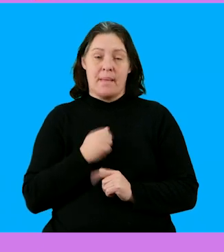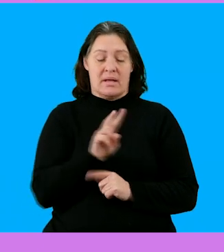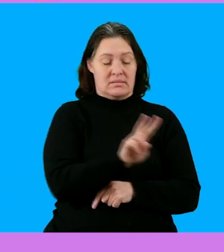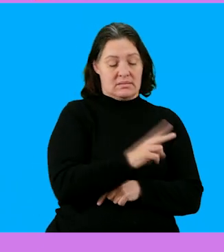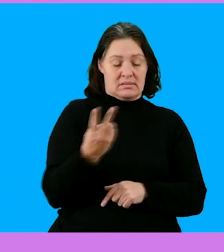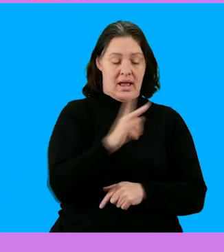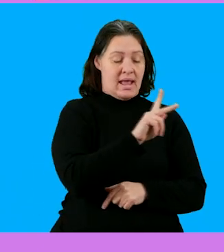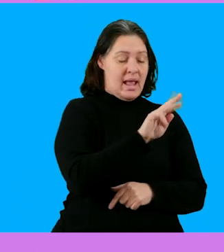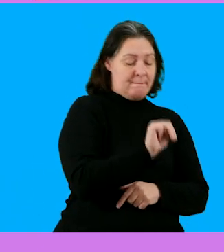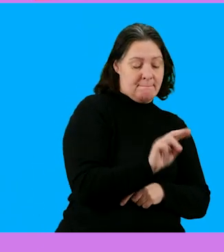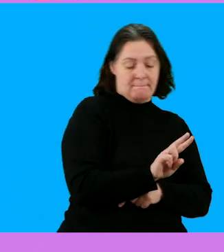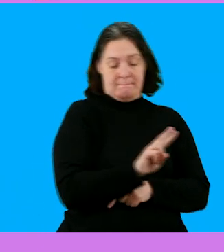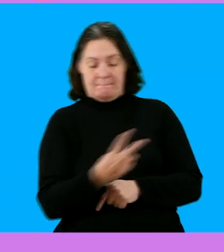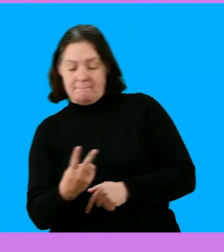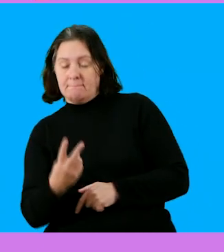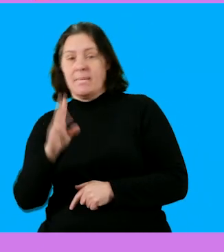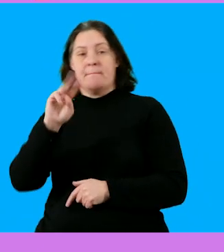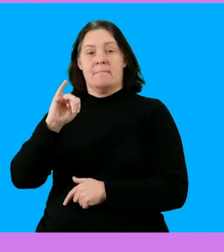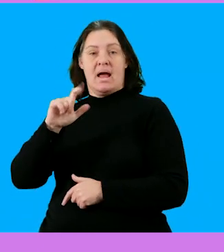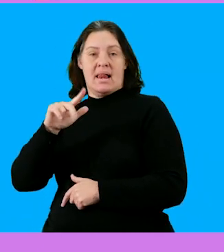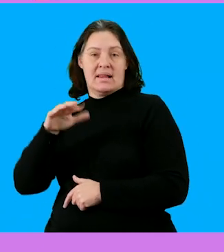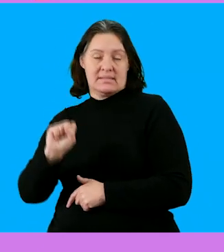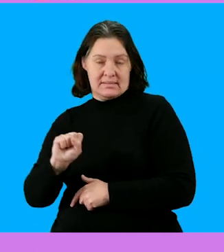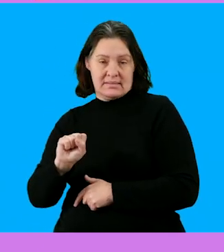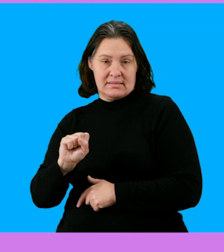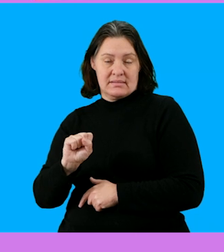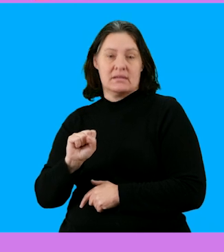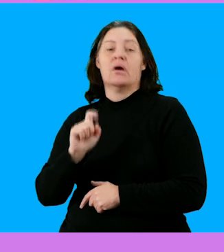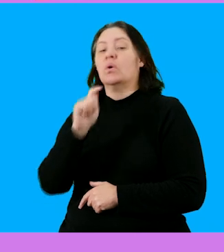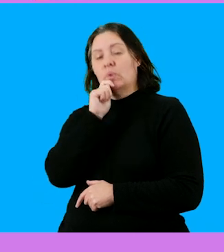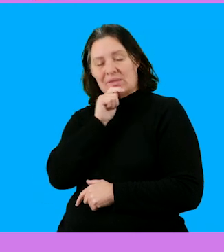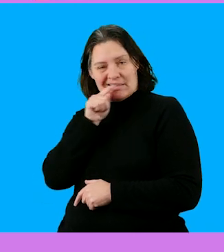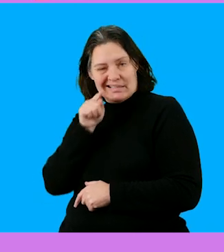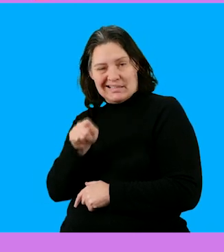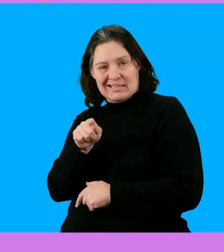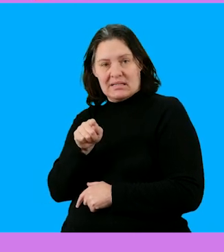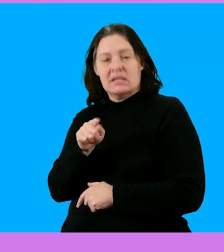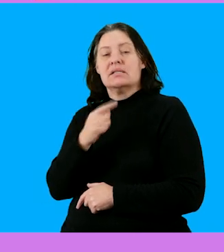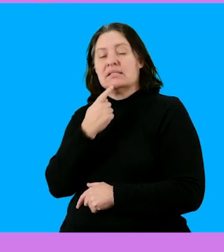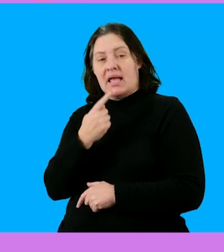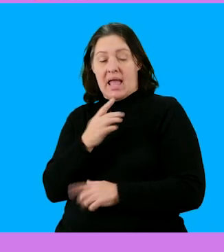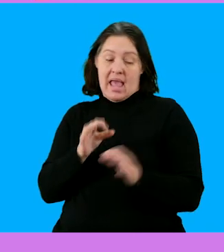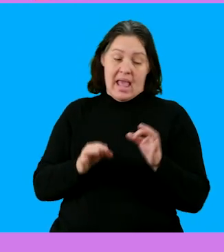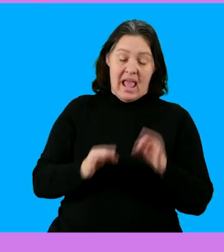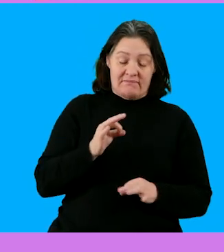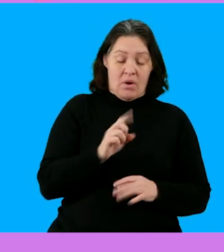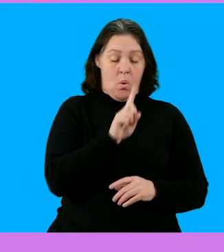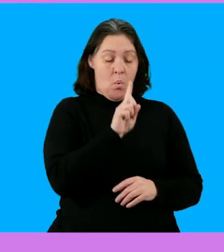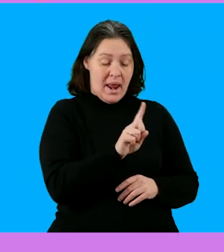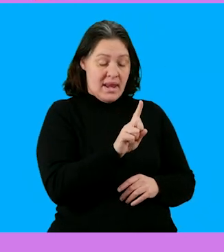convert from kilometers to miles by using this part here that says if